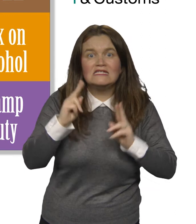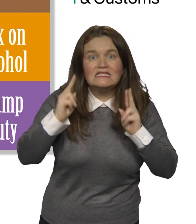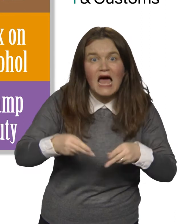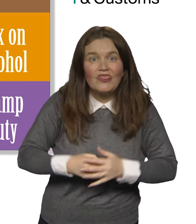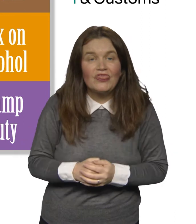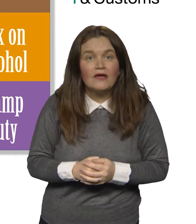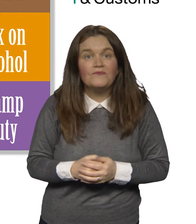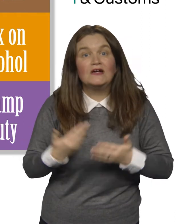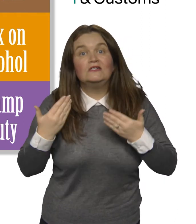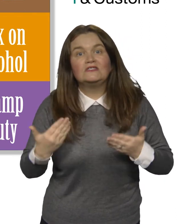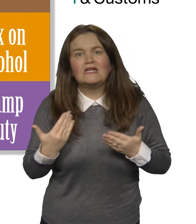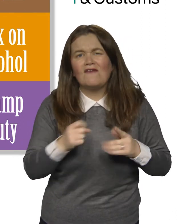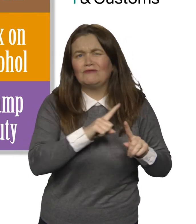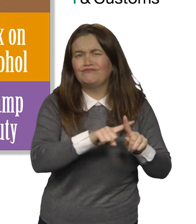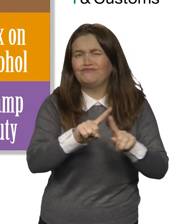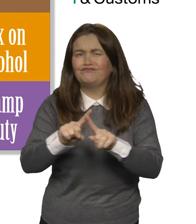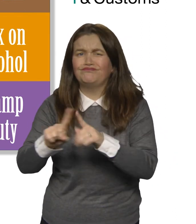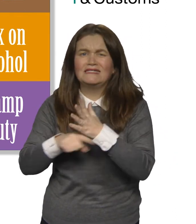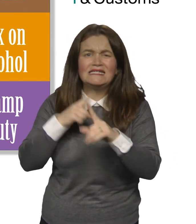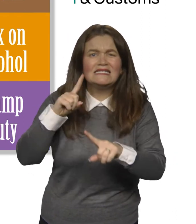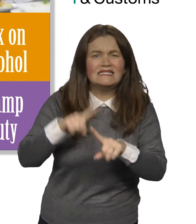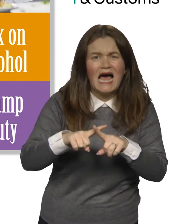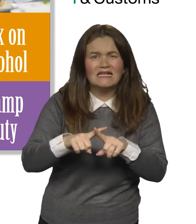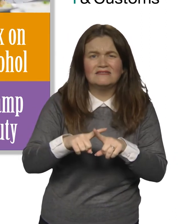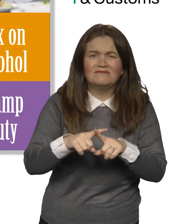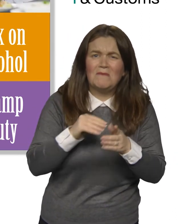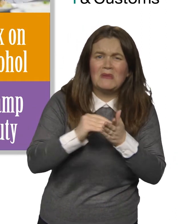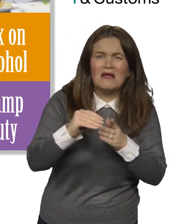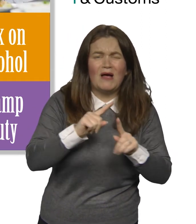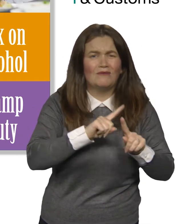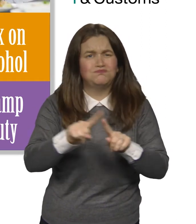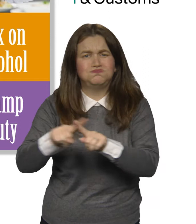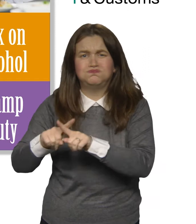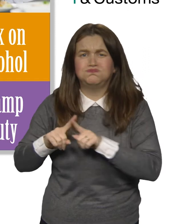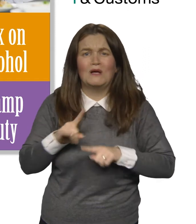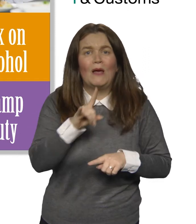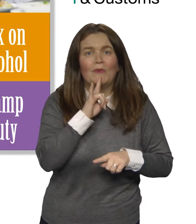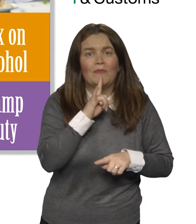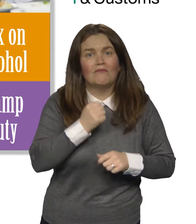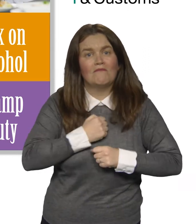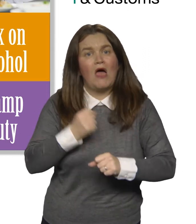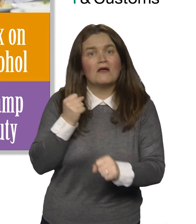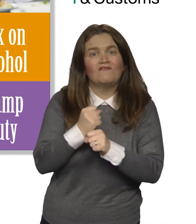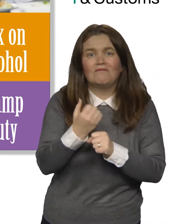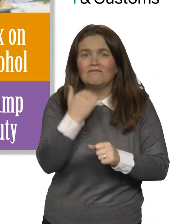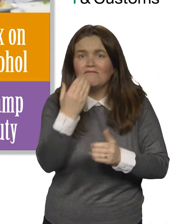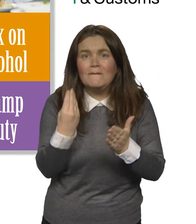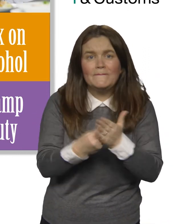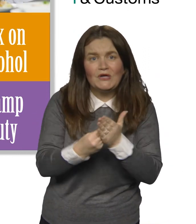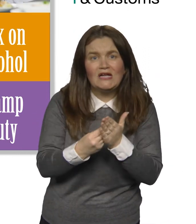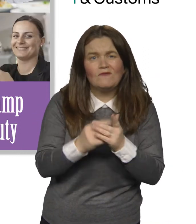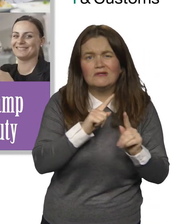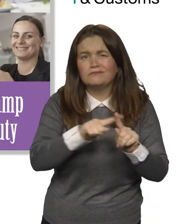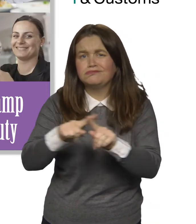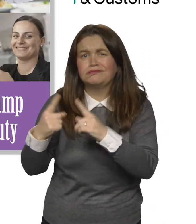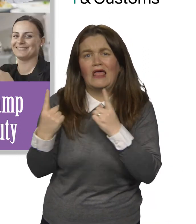of different taxes paid by lots of different people, so that our government has enough money for all the different things that our